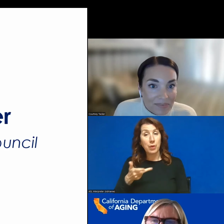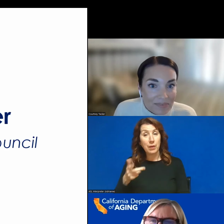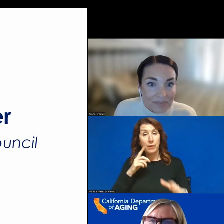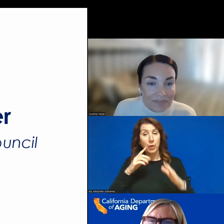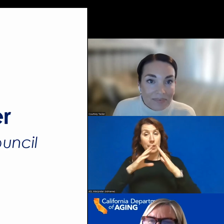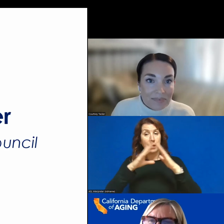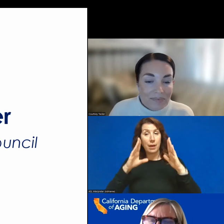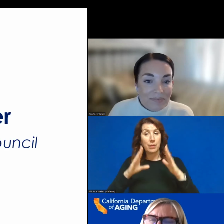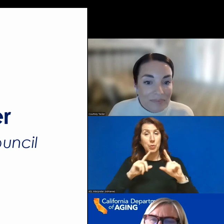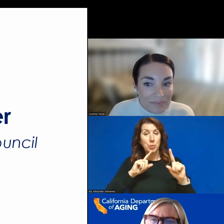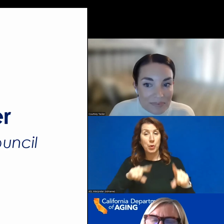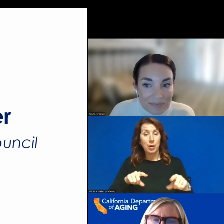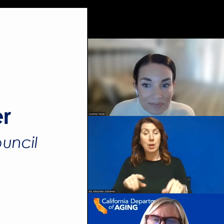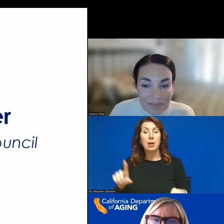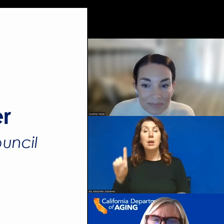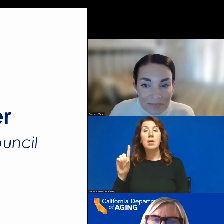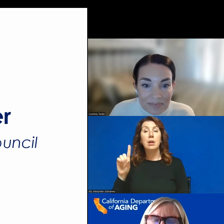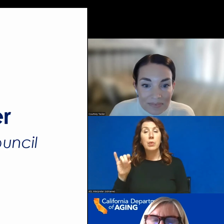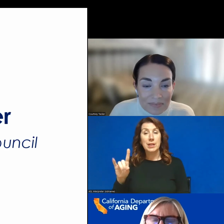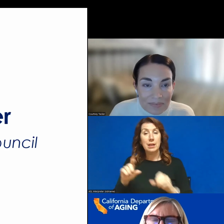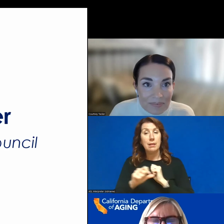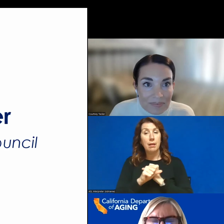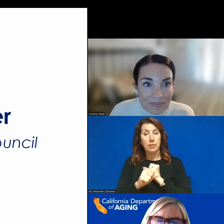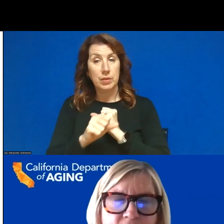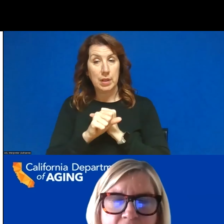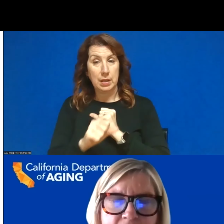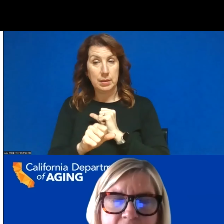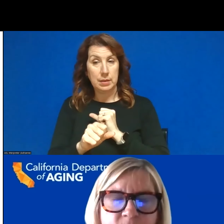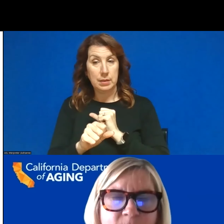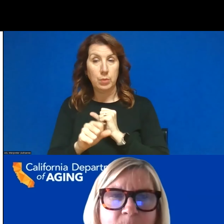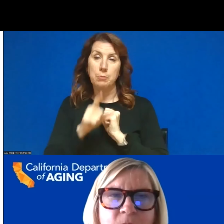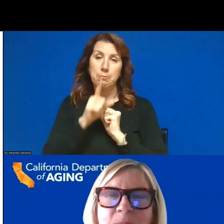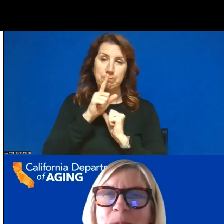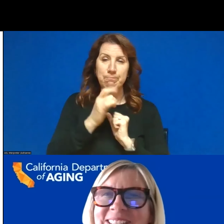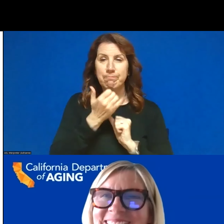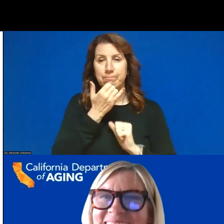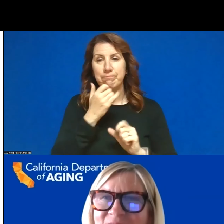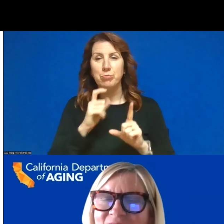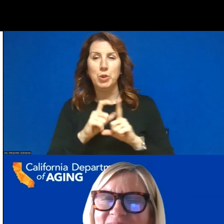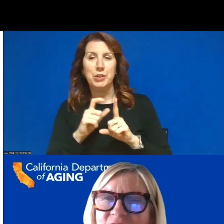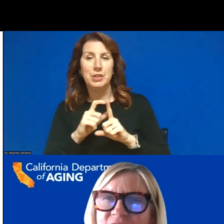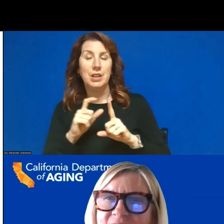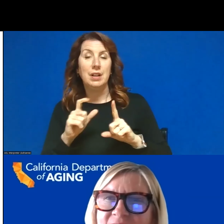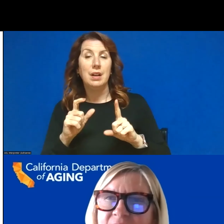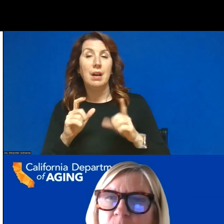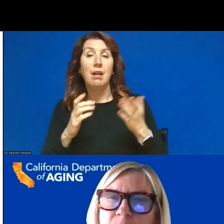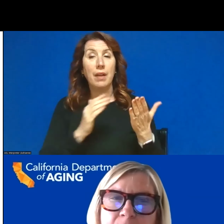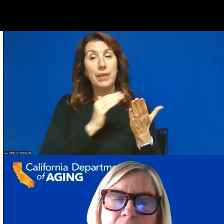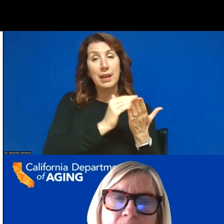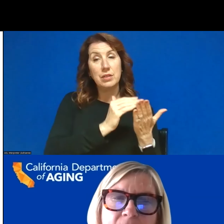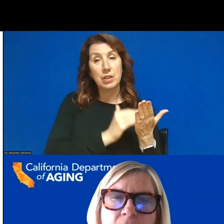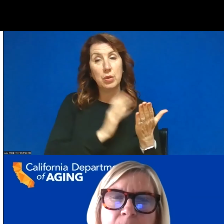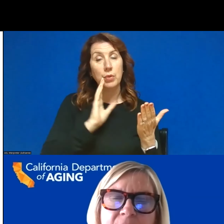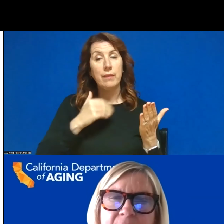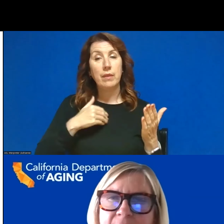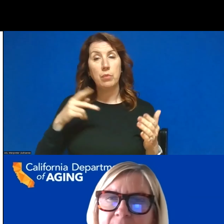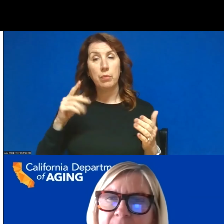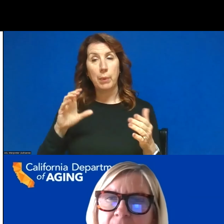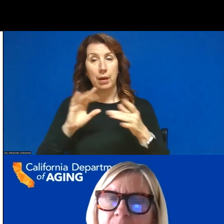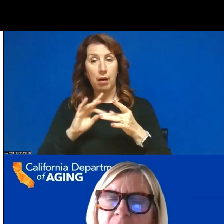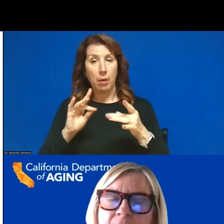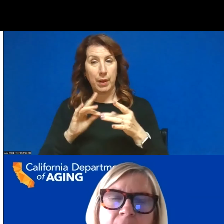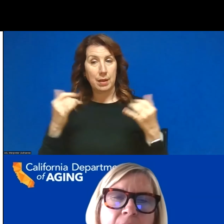report. We did advertise isn't the right word, but we did have on the agenda that there would be public comment at